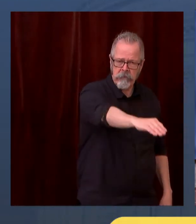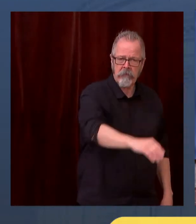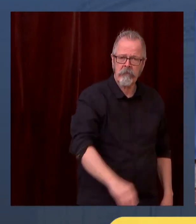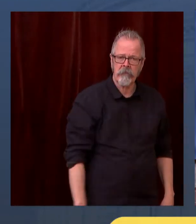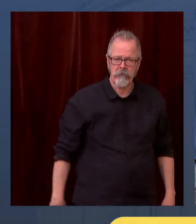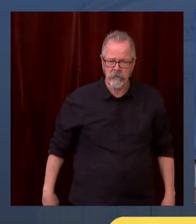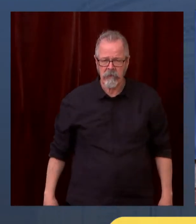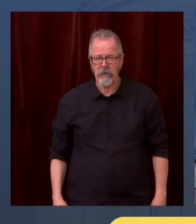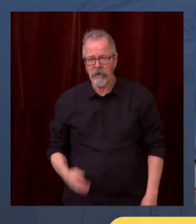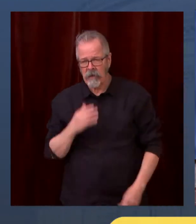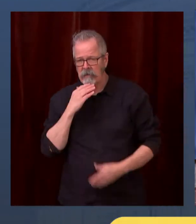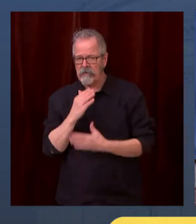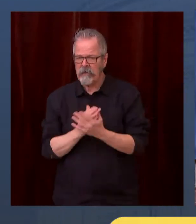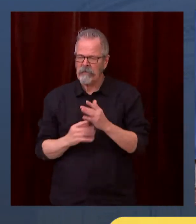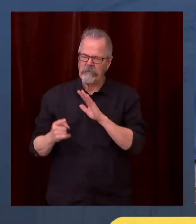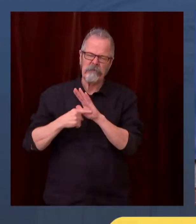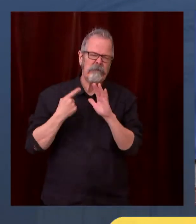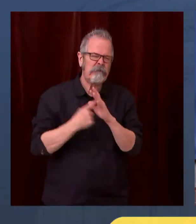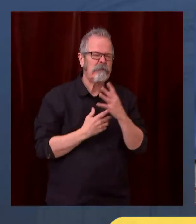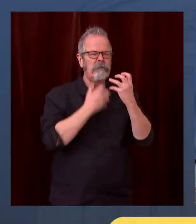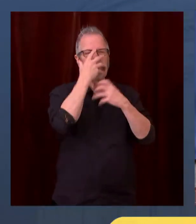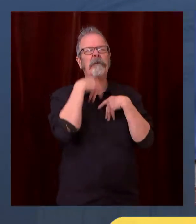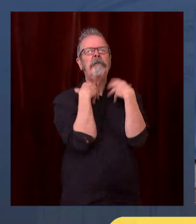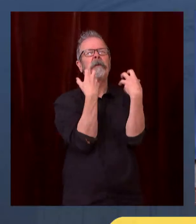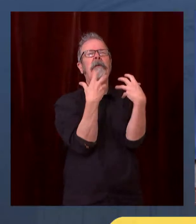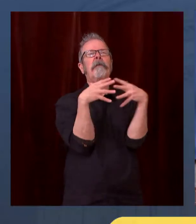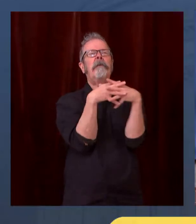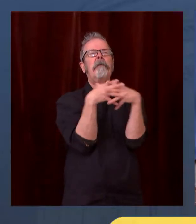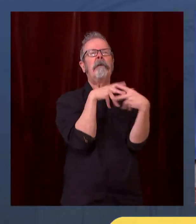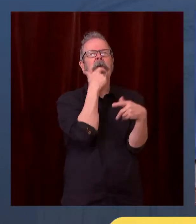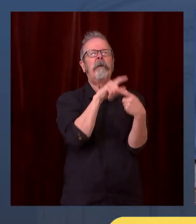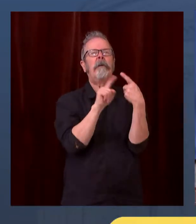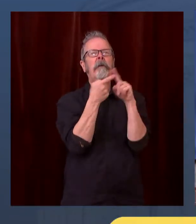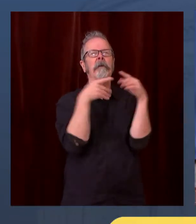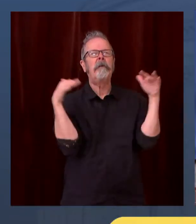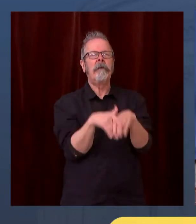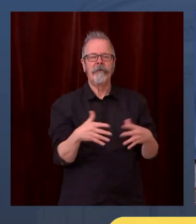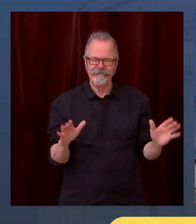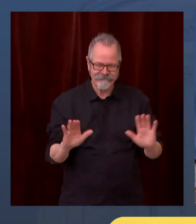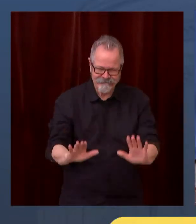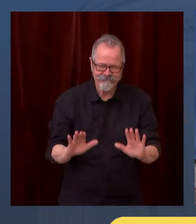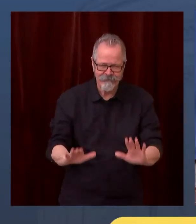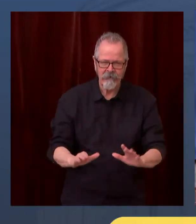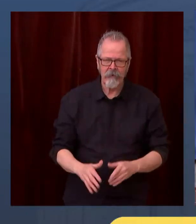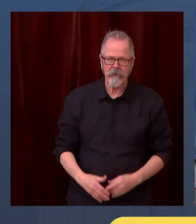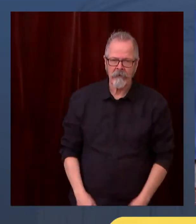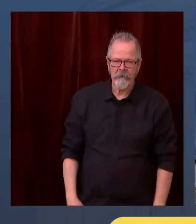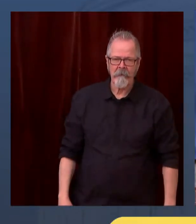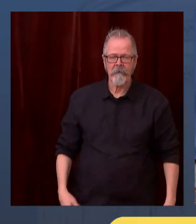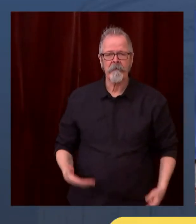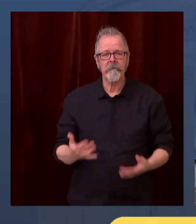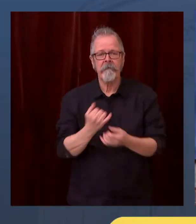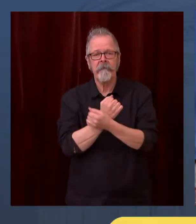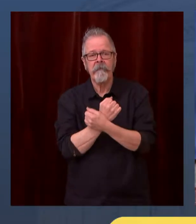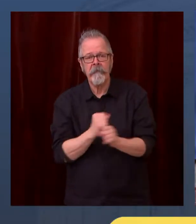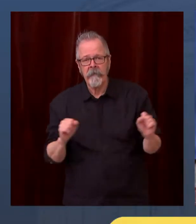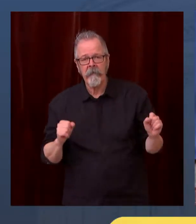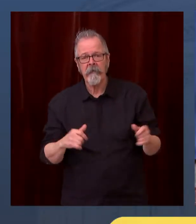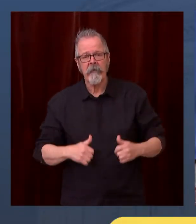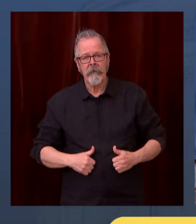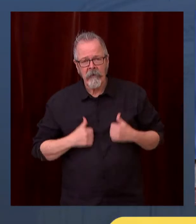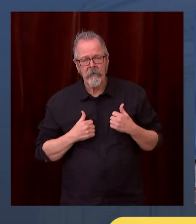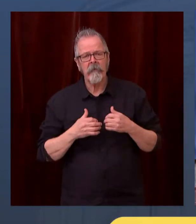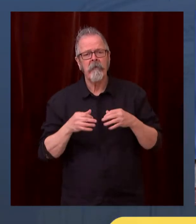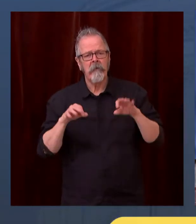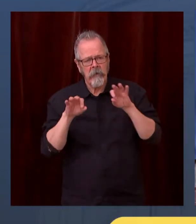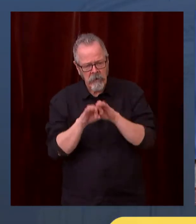of them from any part of the compass, but if we're going to save lives, some of this is simply